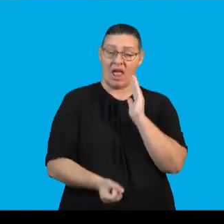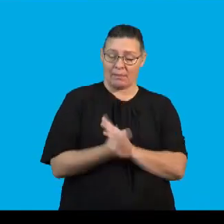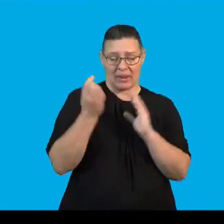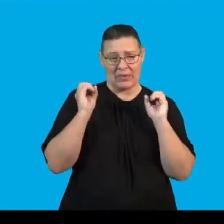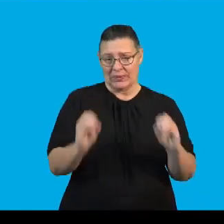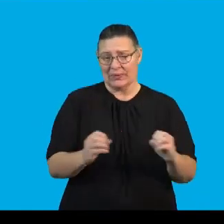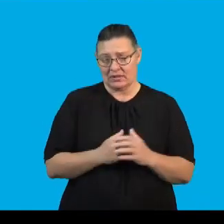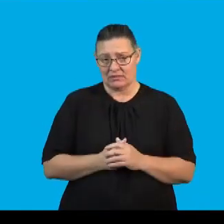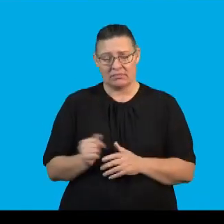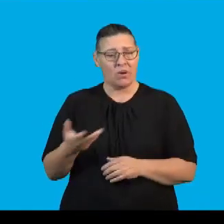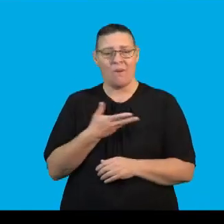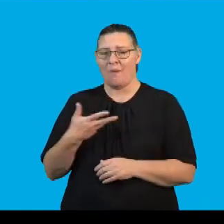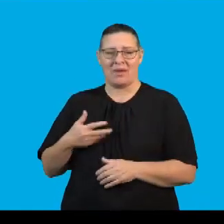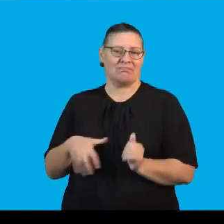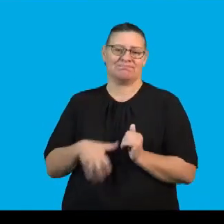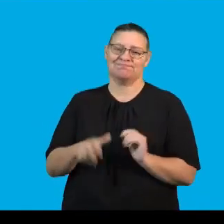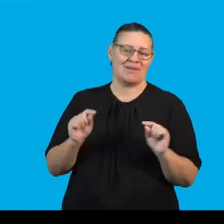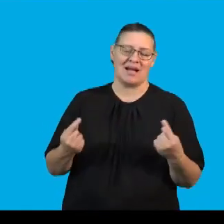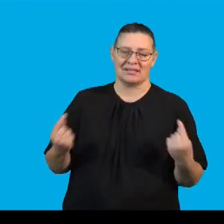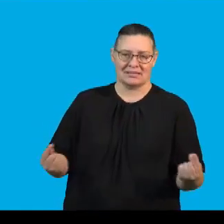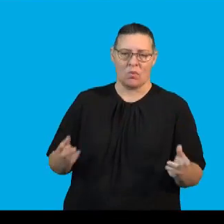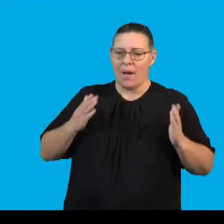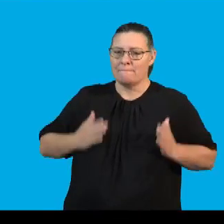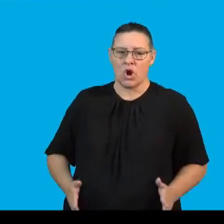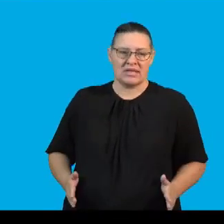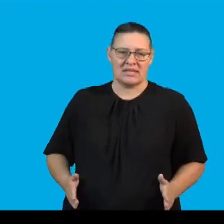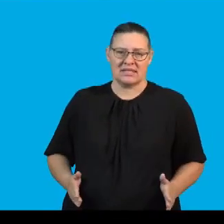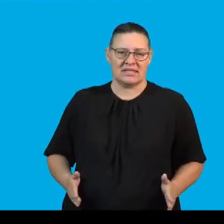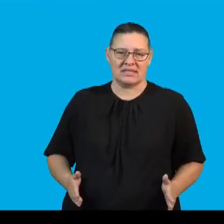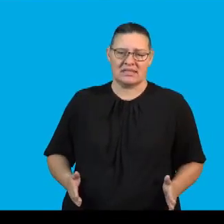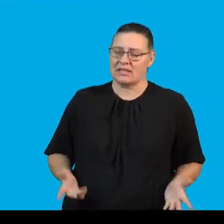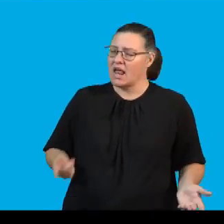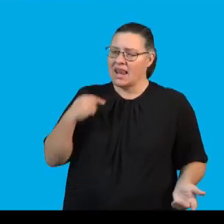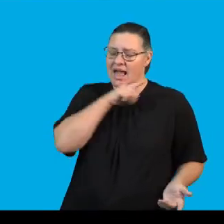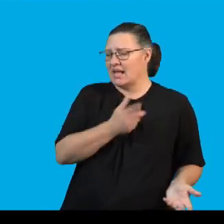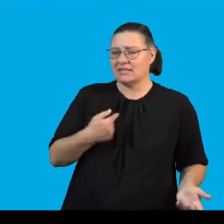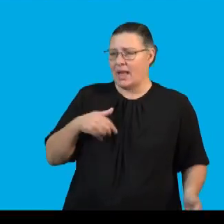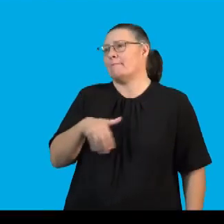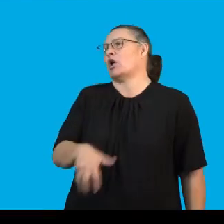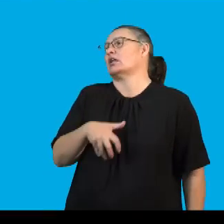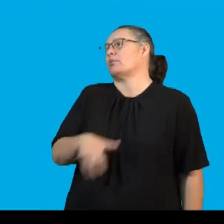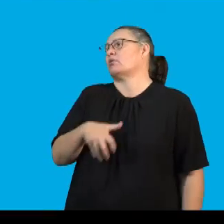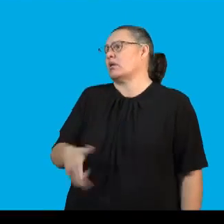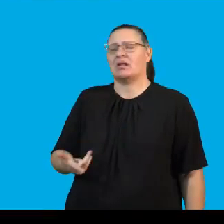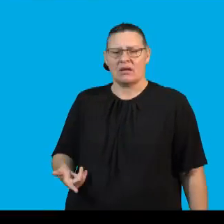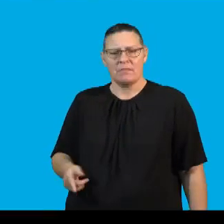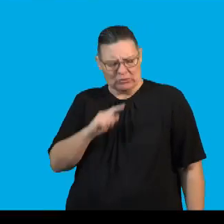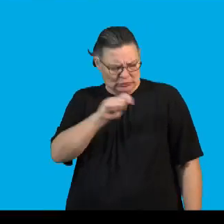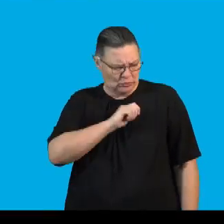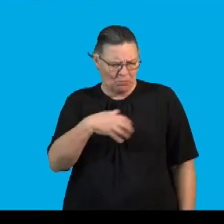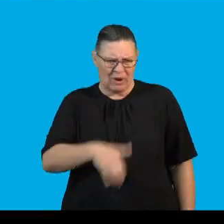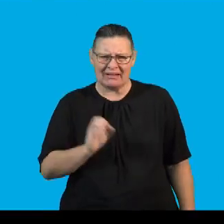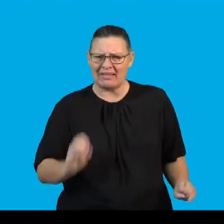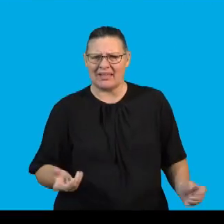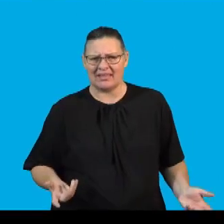and no ovulation will occur. Therefore, this woman will not be able to fall pregnant because the body is lying. The body is saying, I'm pregnant,